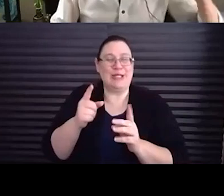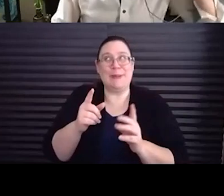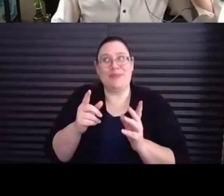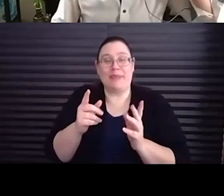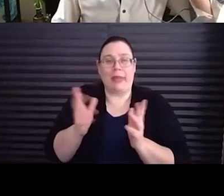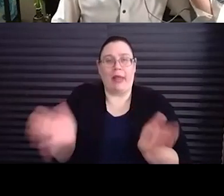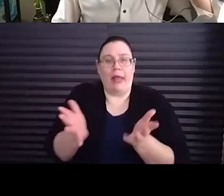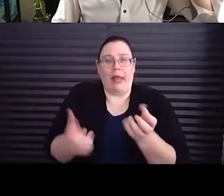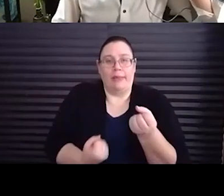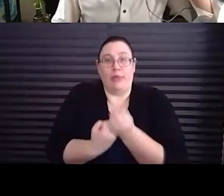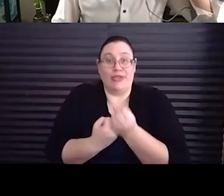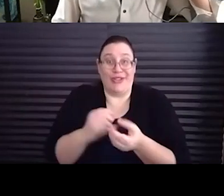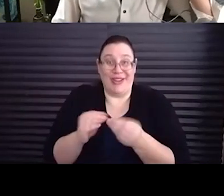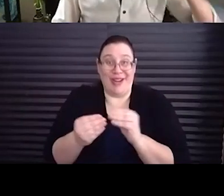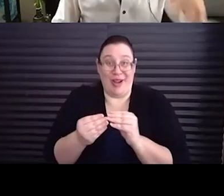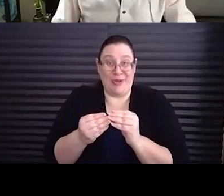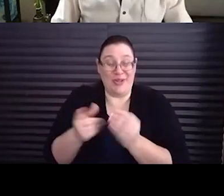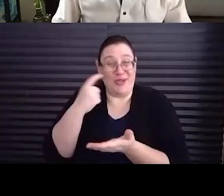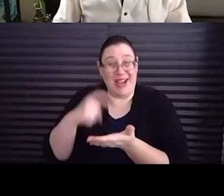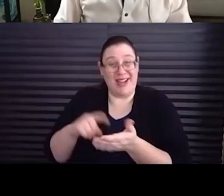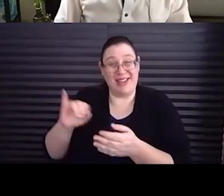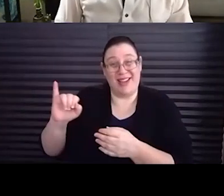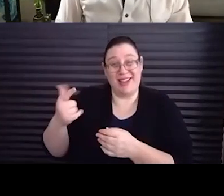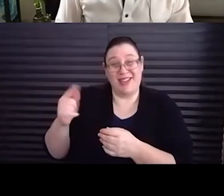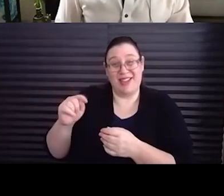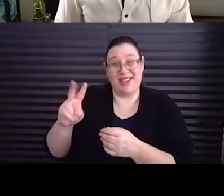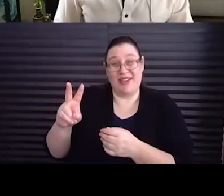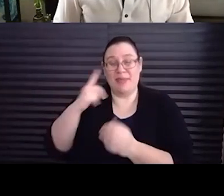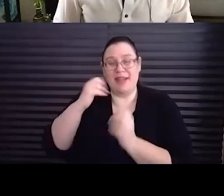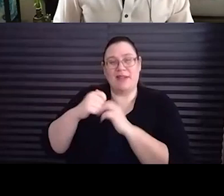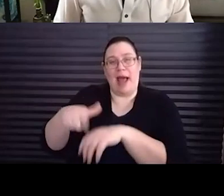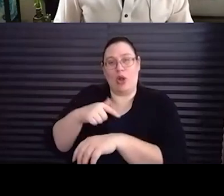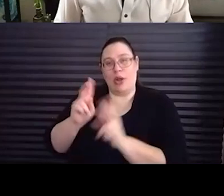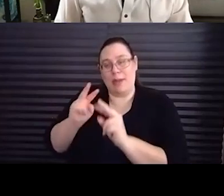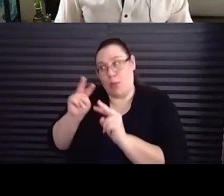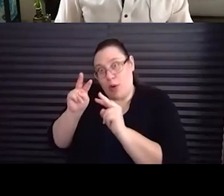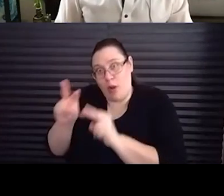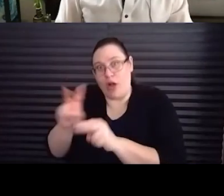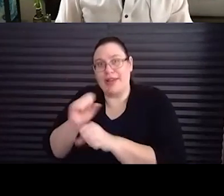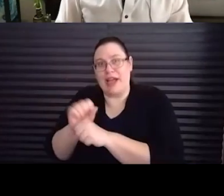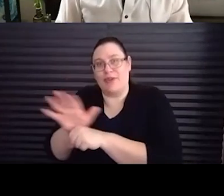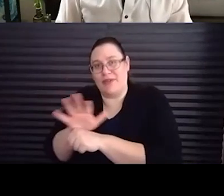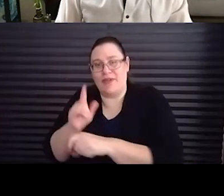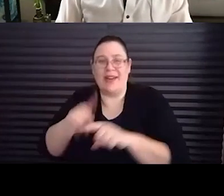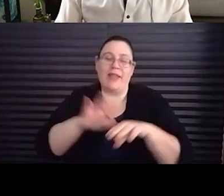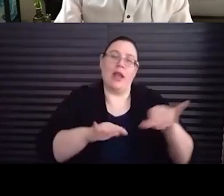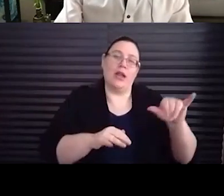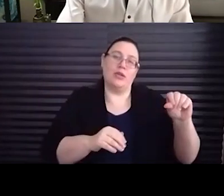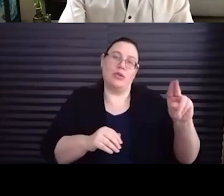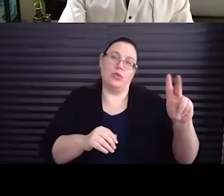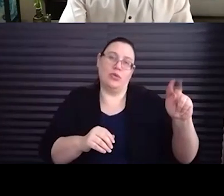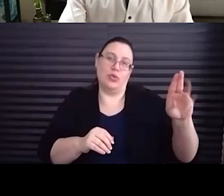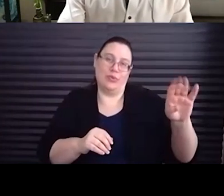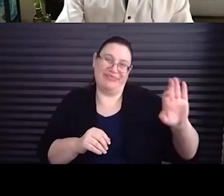the numbers that you recognize on IGTV because of the length of time that people were viewing the actual video was different than YouTube, for example, so that